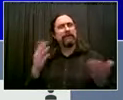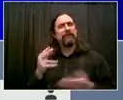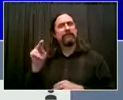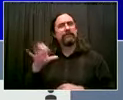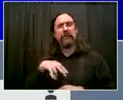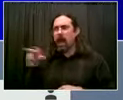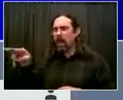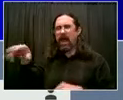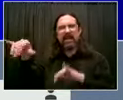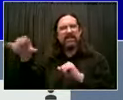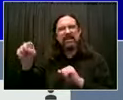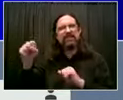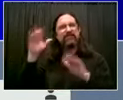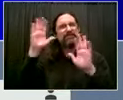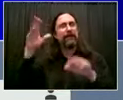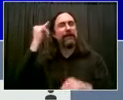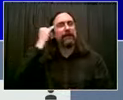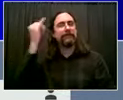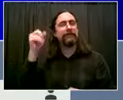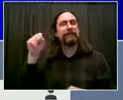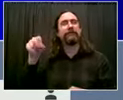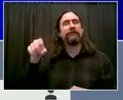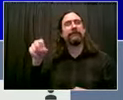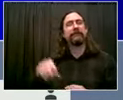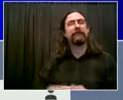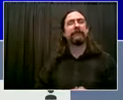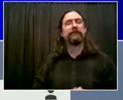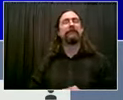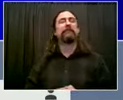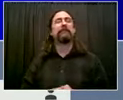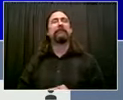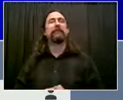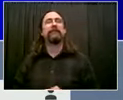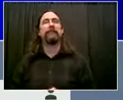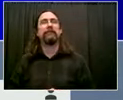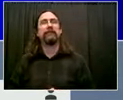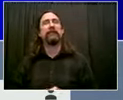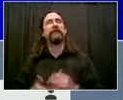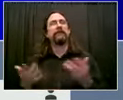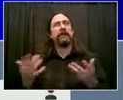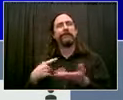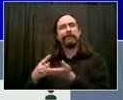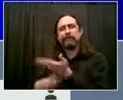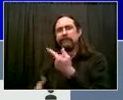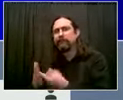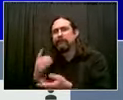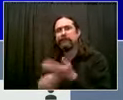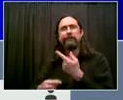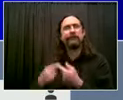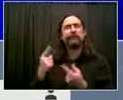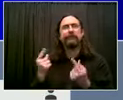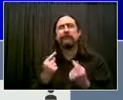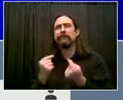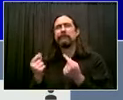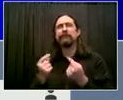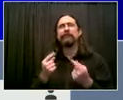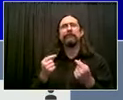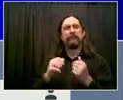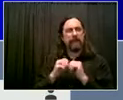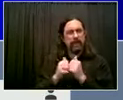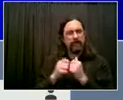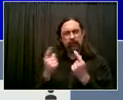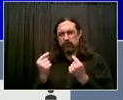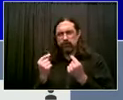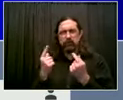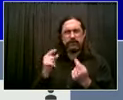would be the highlight of this week? And we decided to do something classic, iconic, a massive concert in Central Park